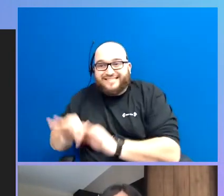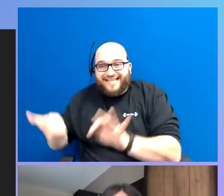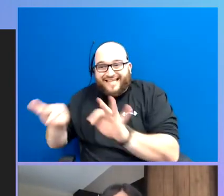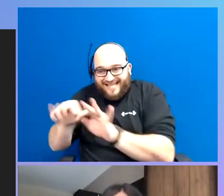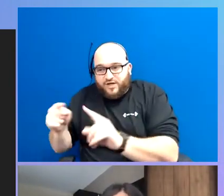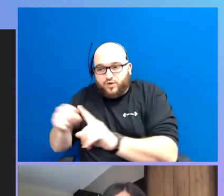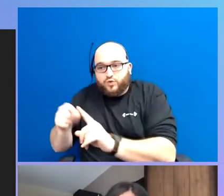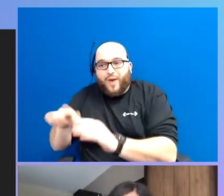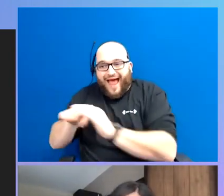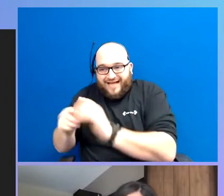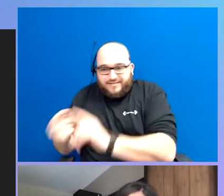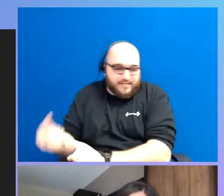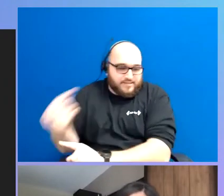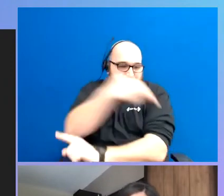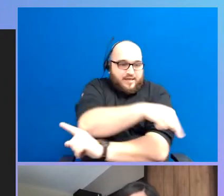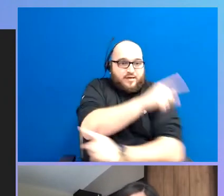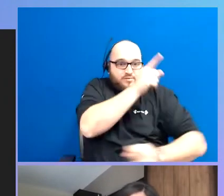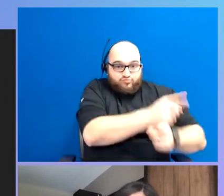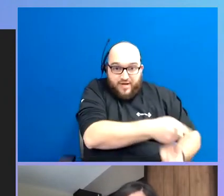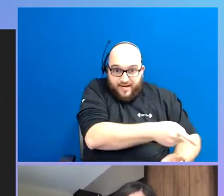end customer experience.